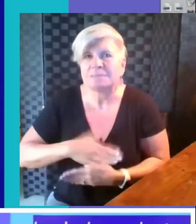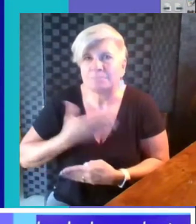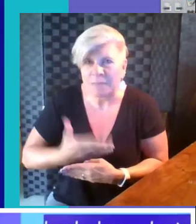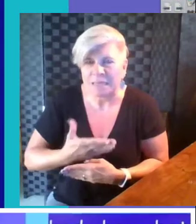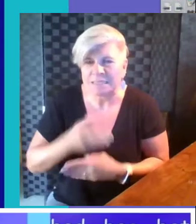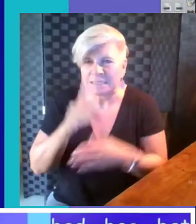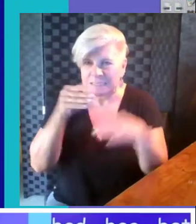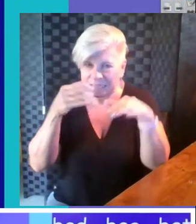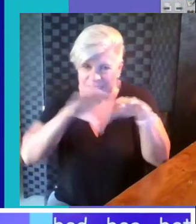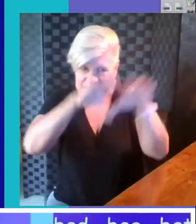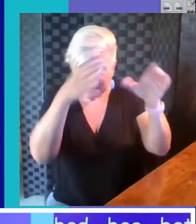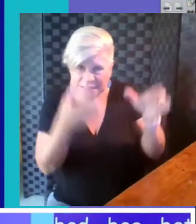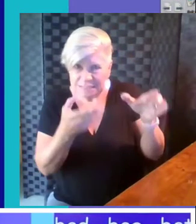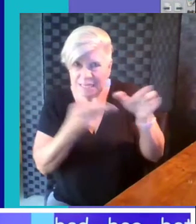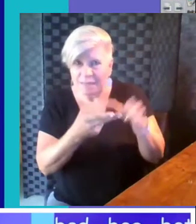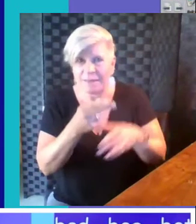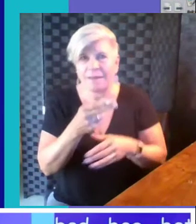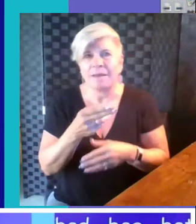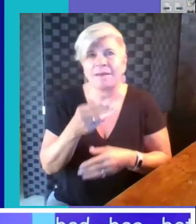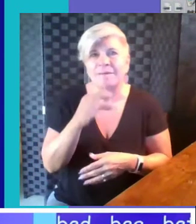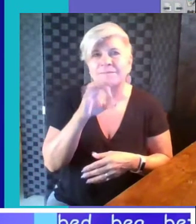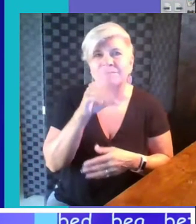2. Fed,